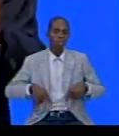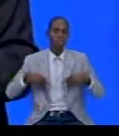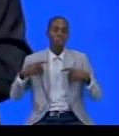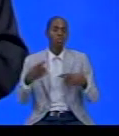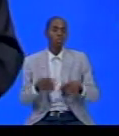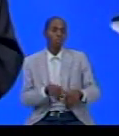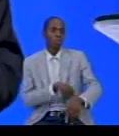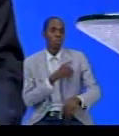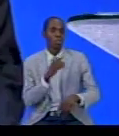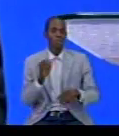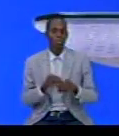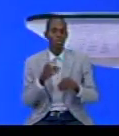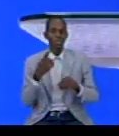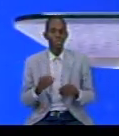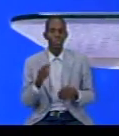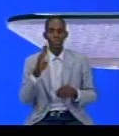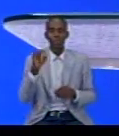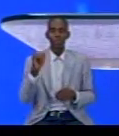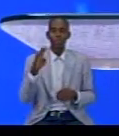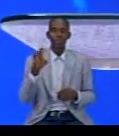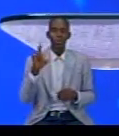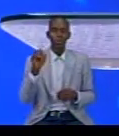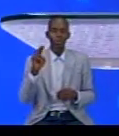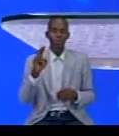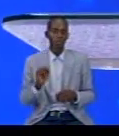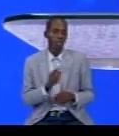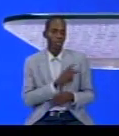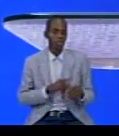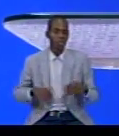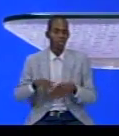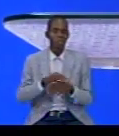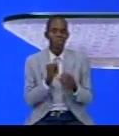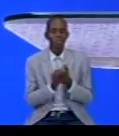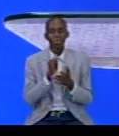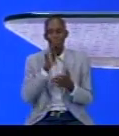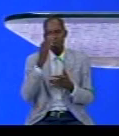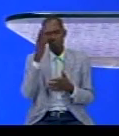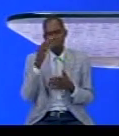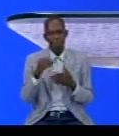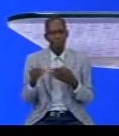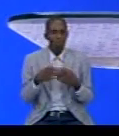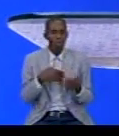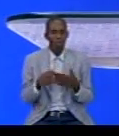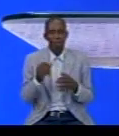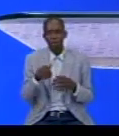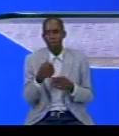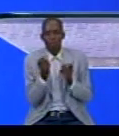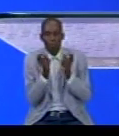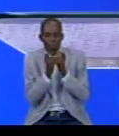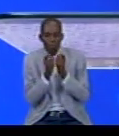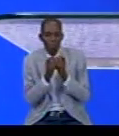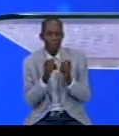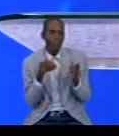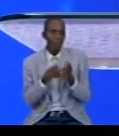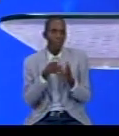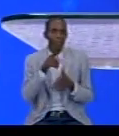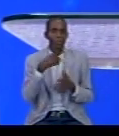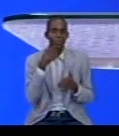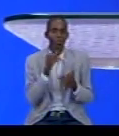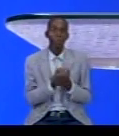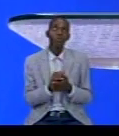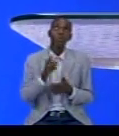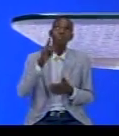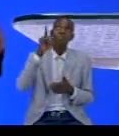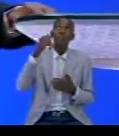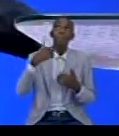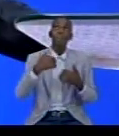he had the confidence, whatever decree they make and whatever plan they are making, he said, "Thou hast delivered